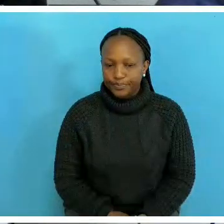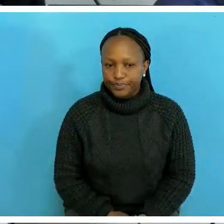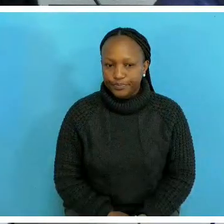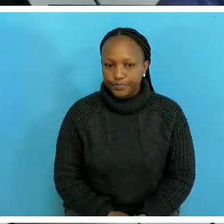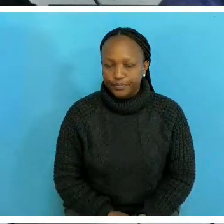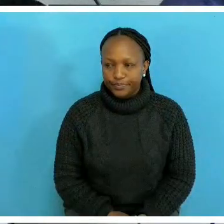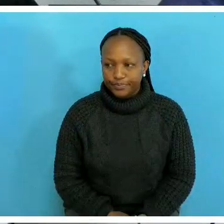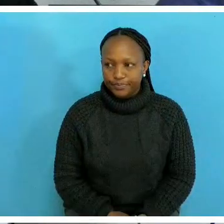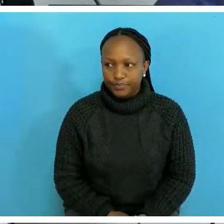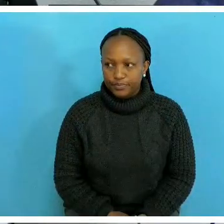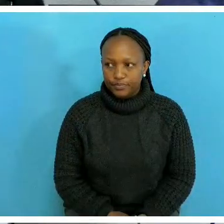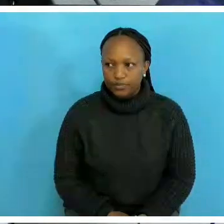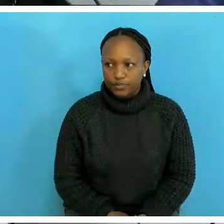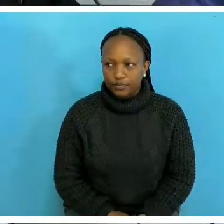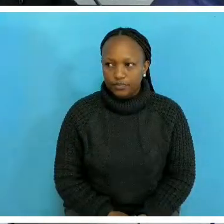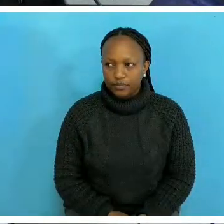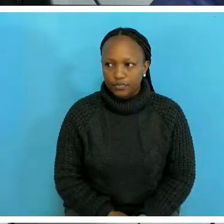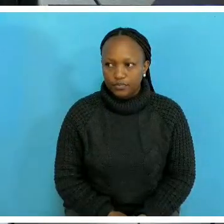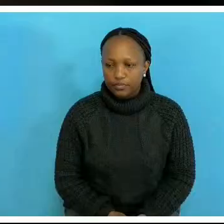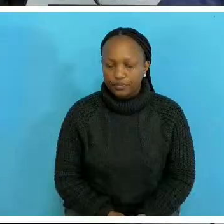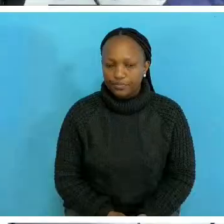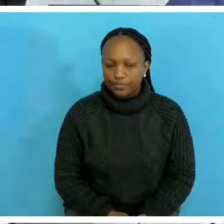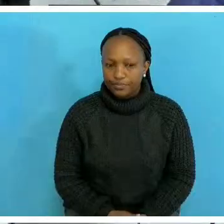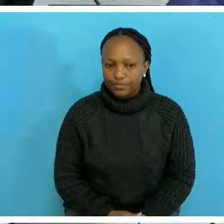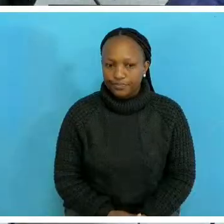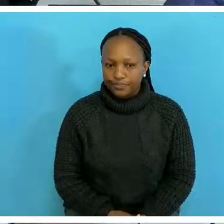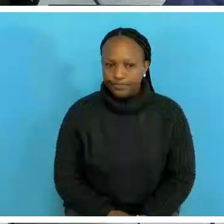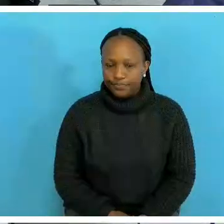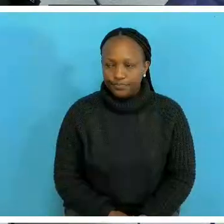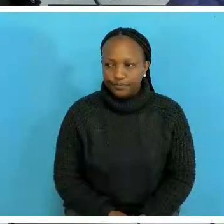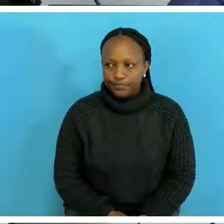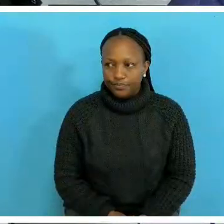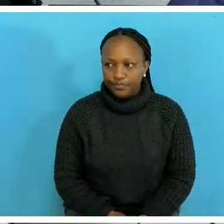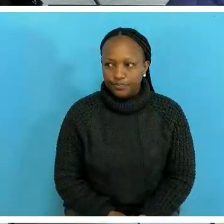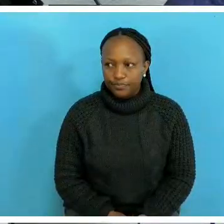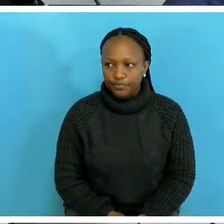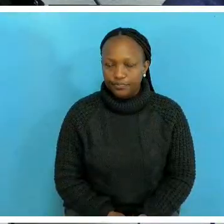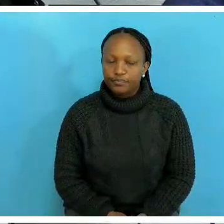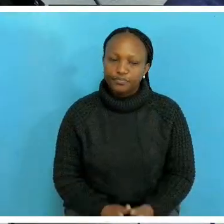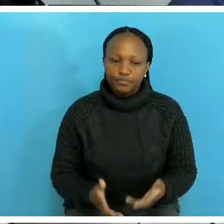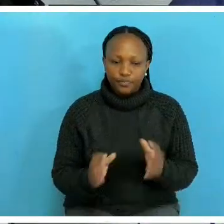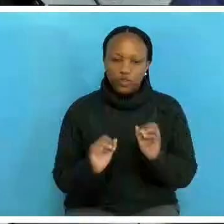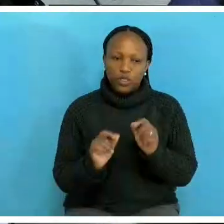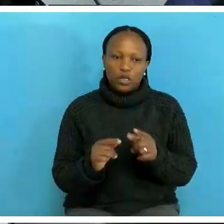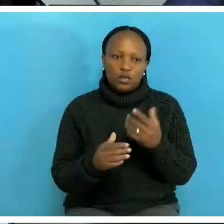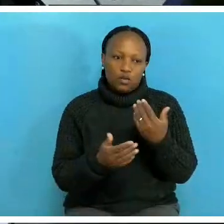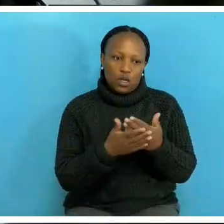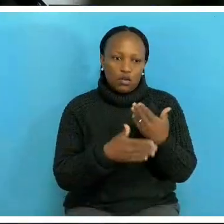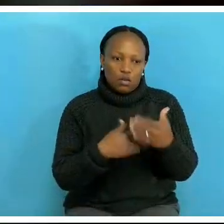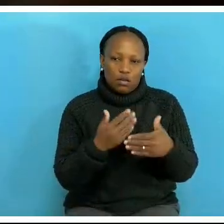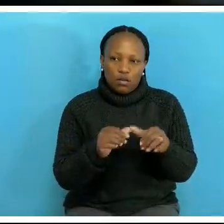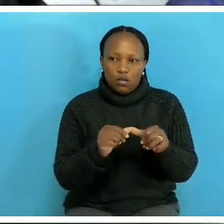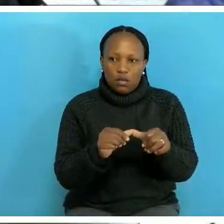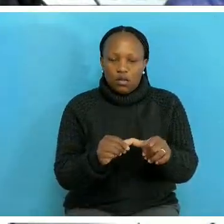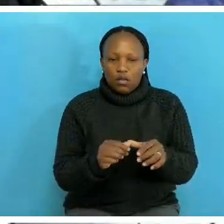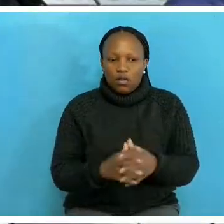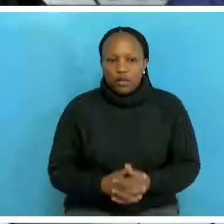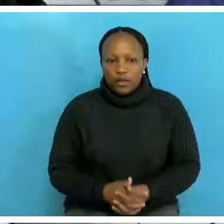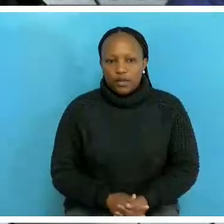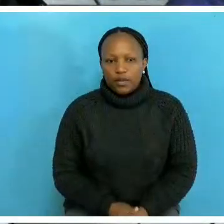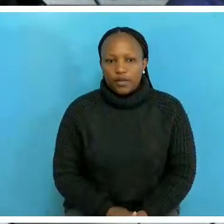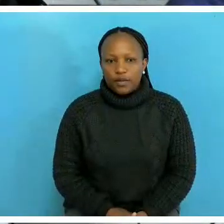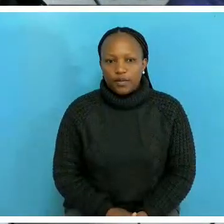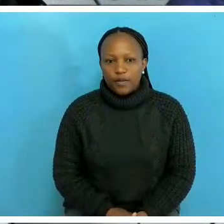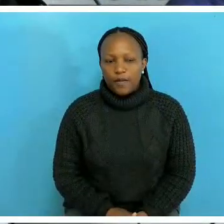yeah, okay. It's okay if you stand here at the front. It's fine. Okay, let's go. So you may continue, yes. So I just want to ask that